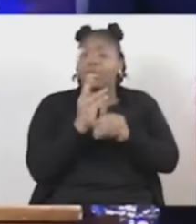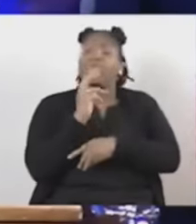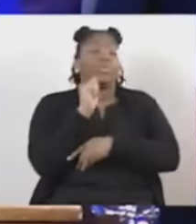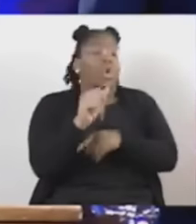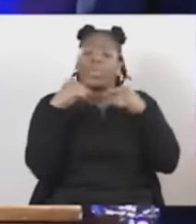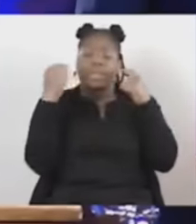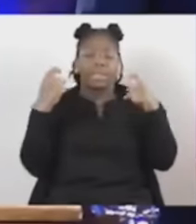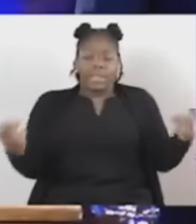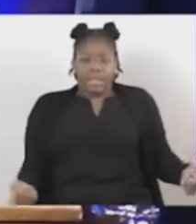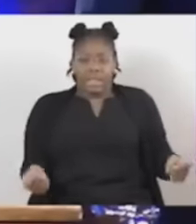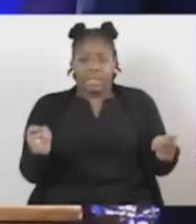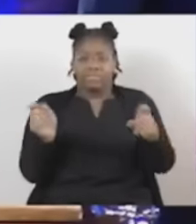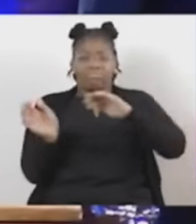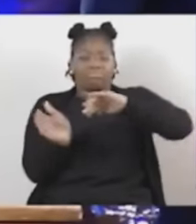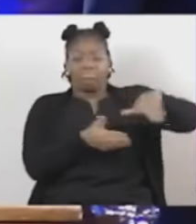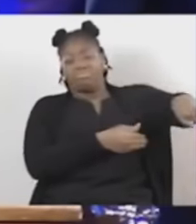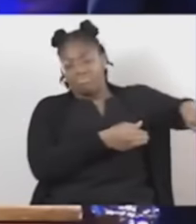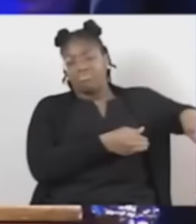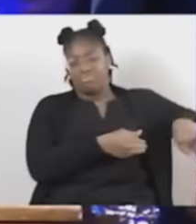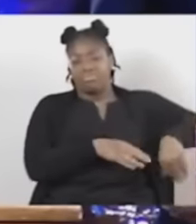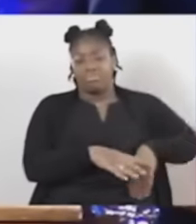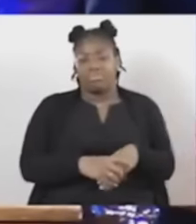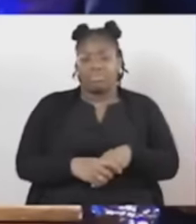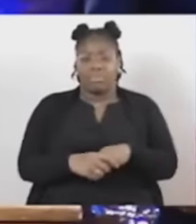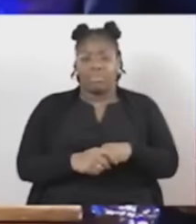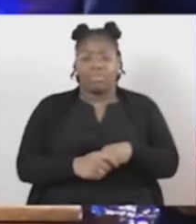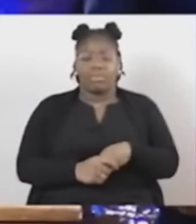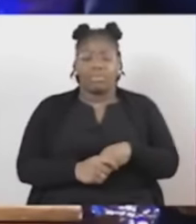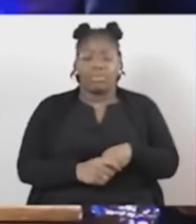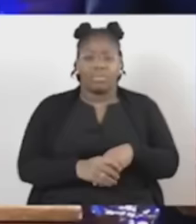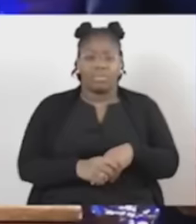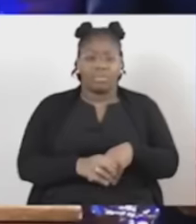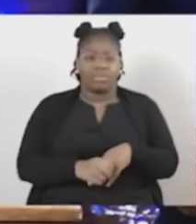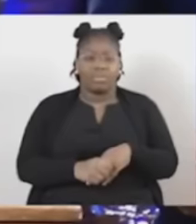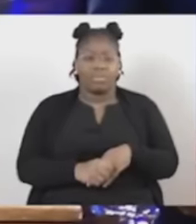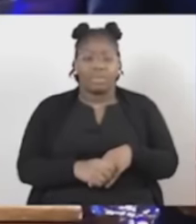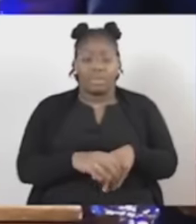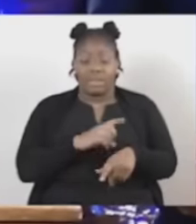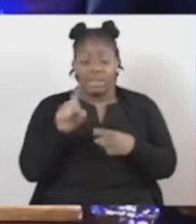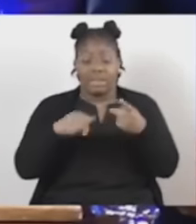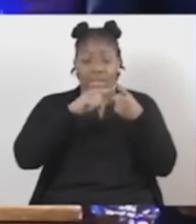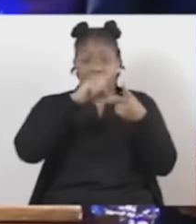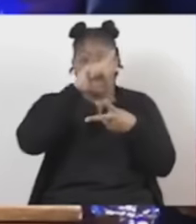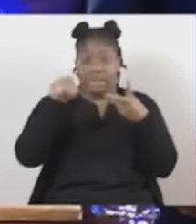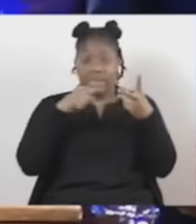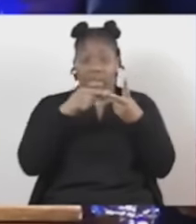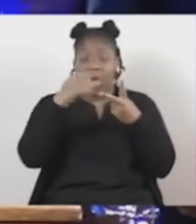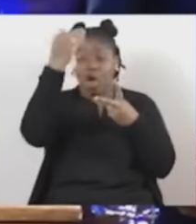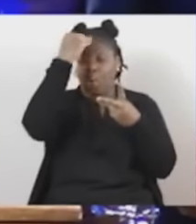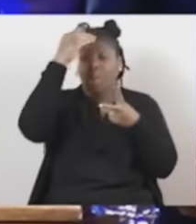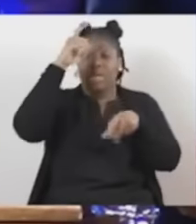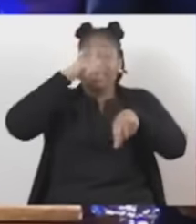sin no more. Lest the hold is too long, know to know loose threads. Secondly, know that there's a time and a